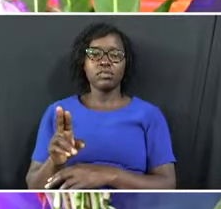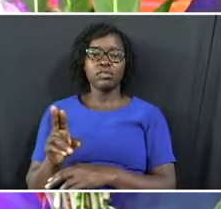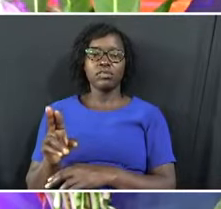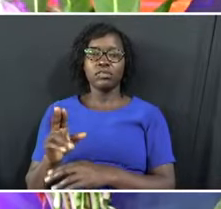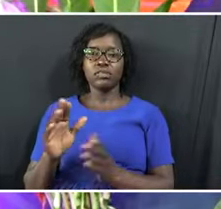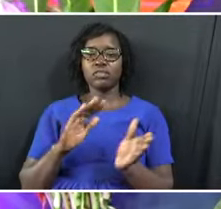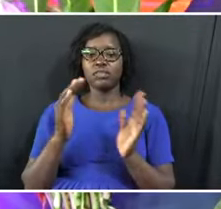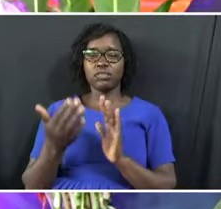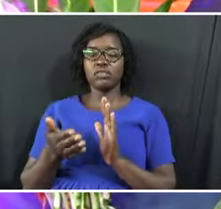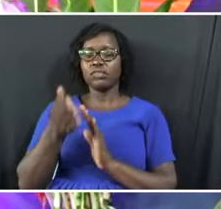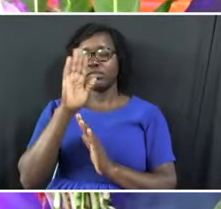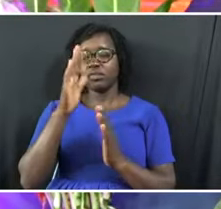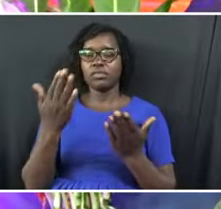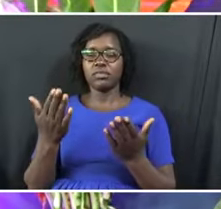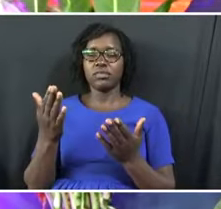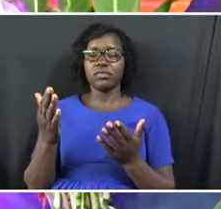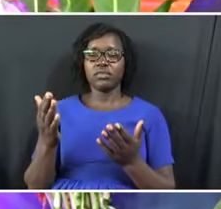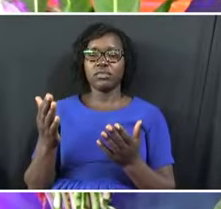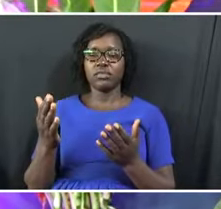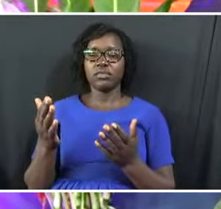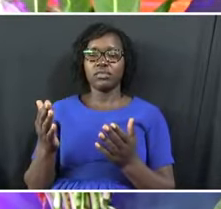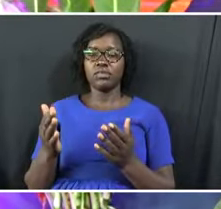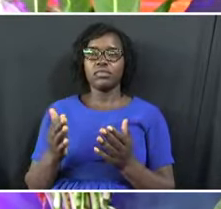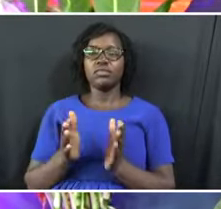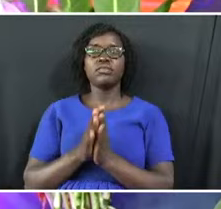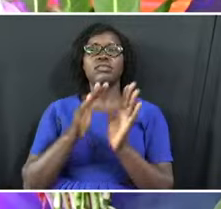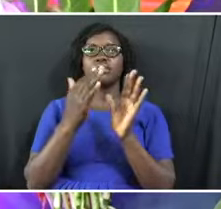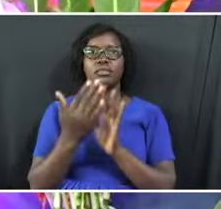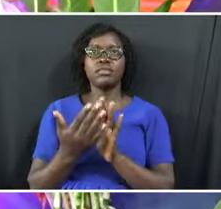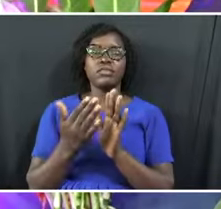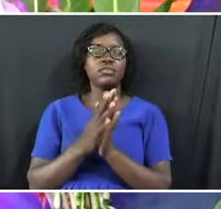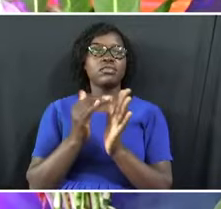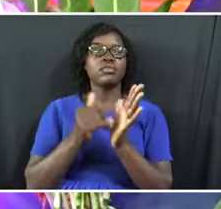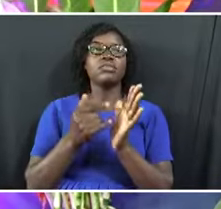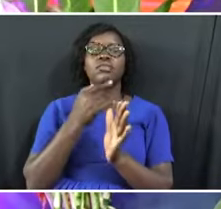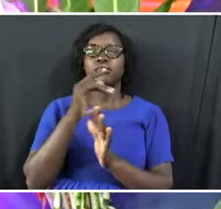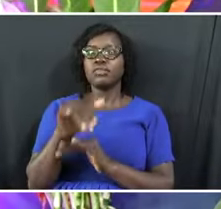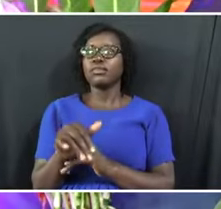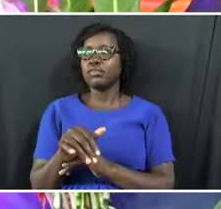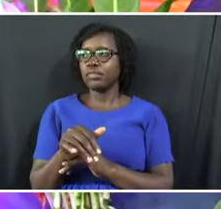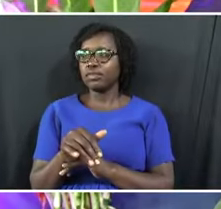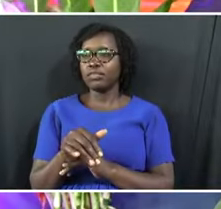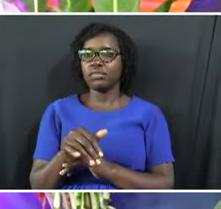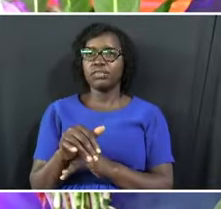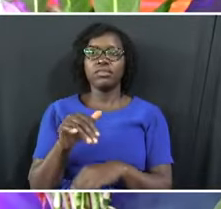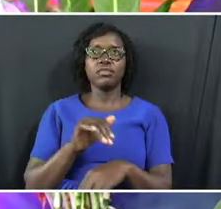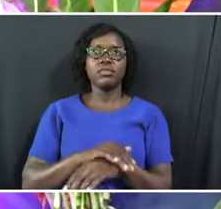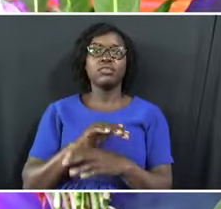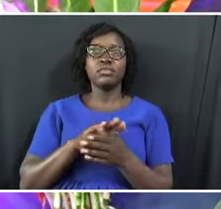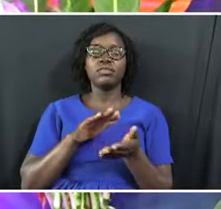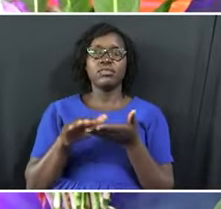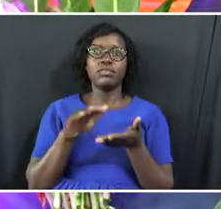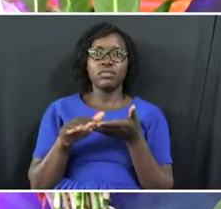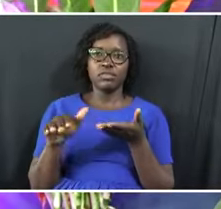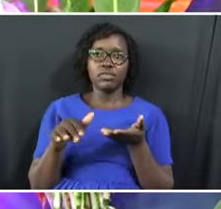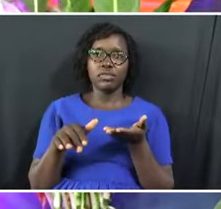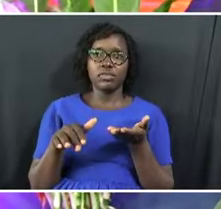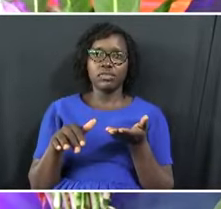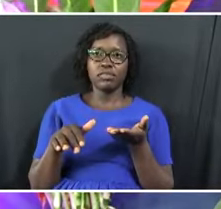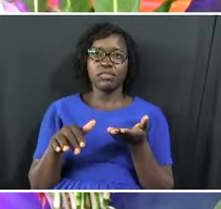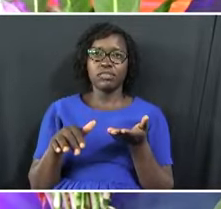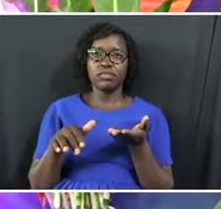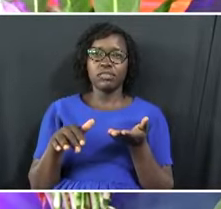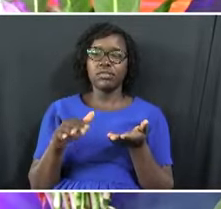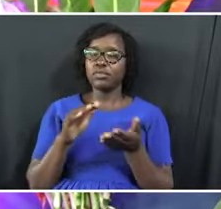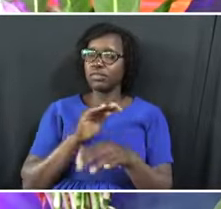be approached? Let me just say that this is a good excuse, but this